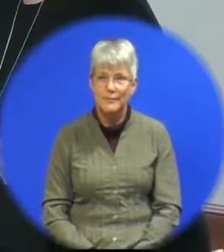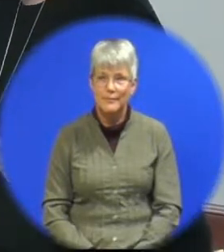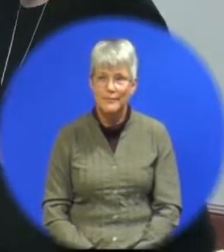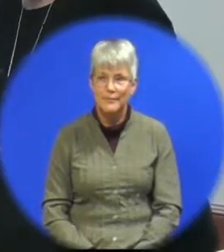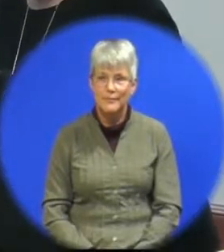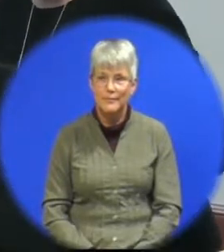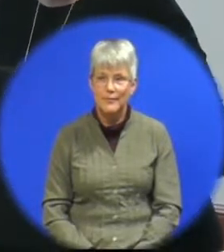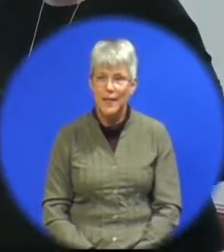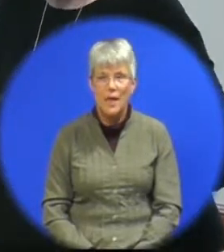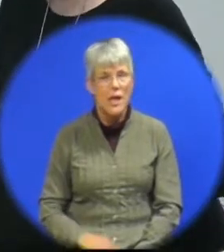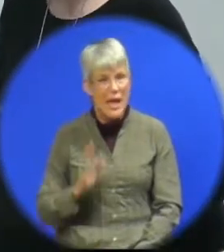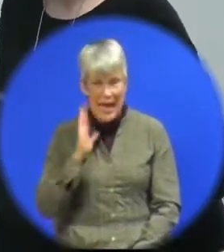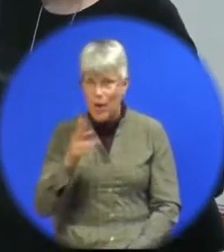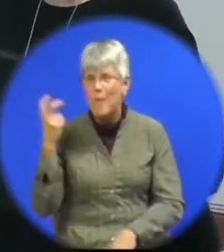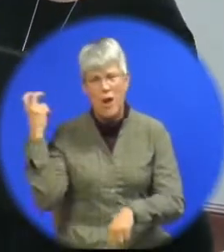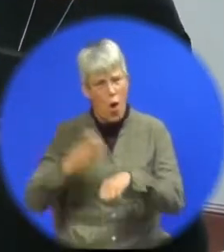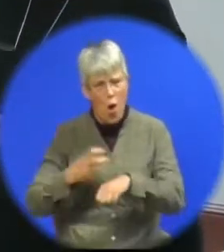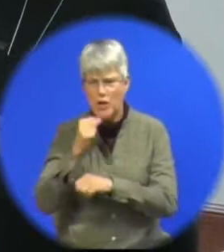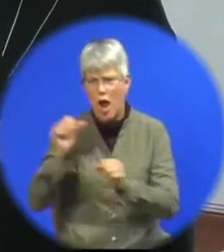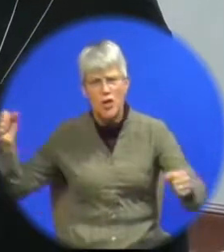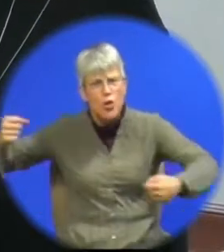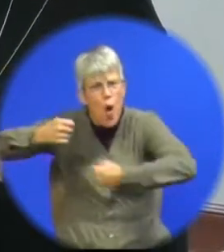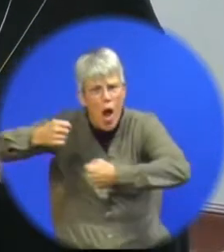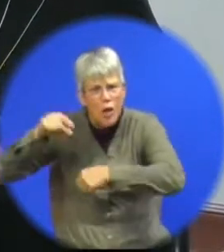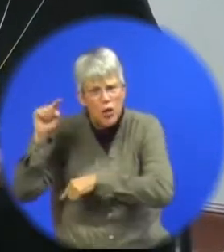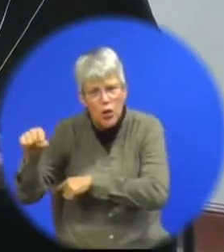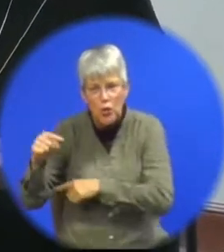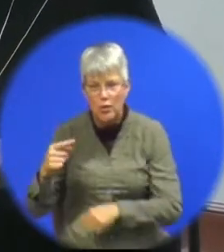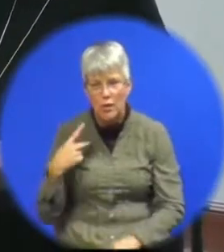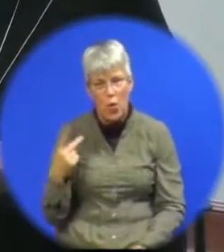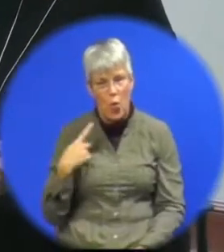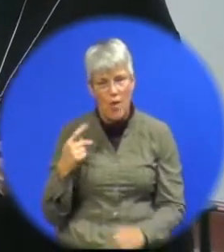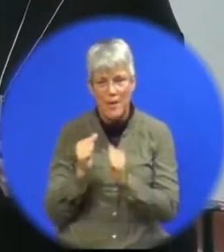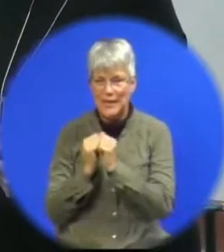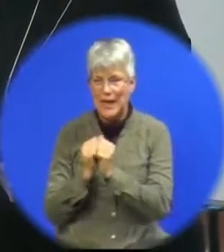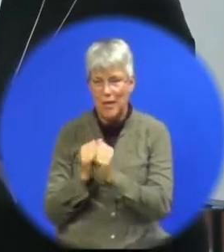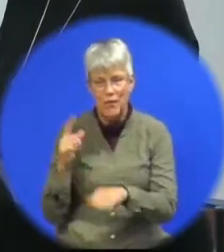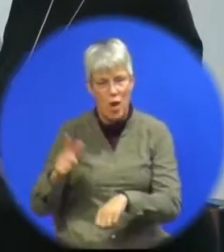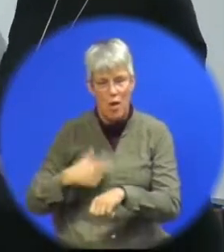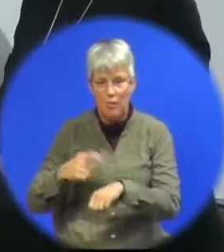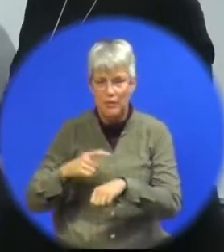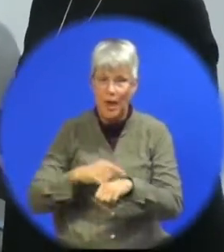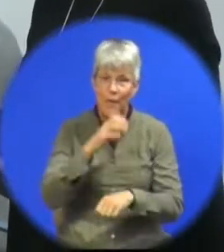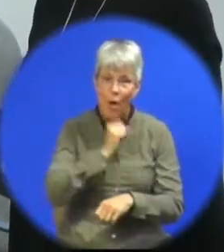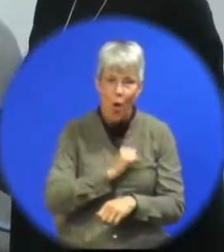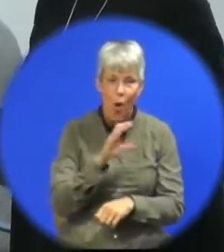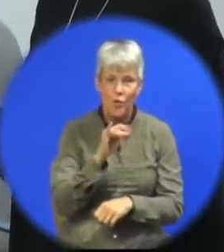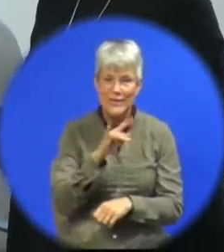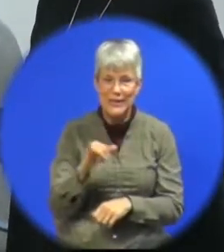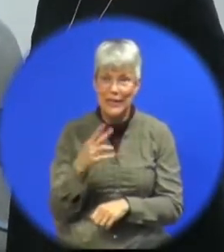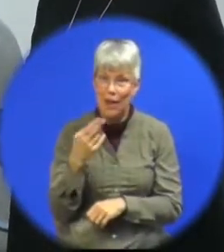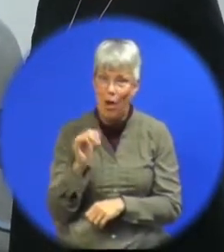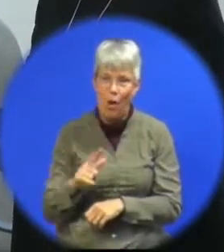be hard not to hug you, Scott. We've been together a long time, from the old city hall to now, so